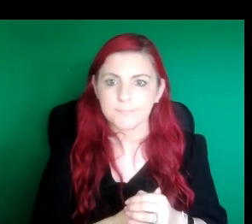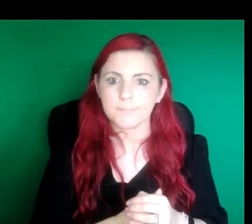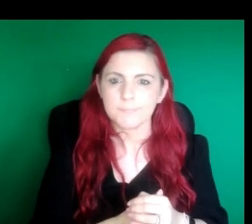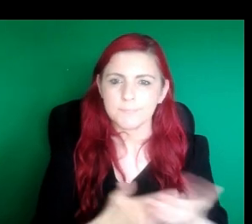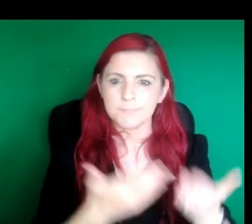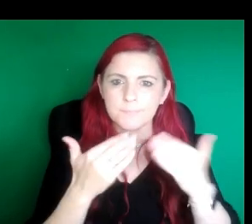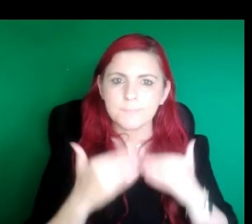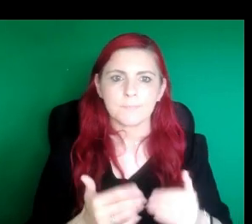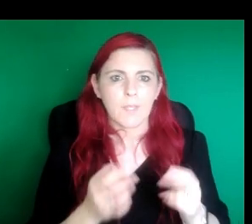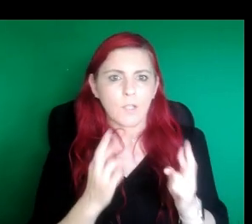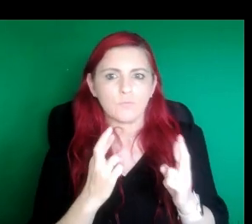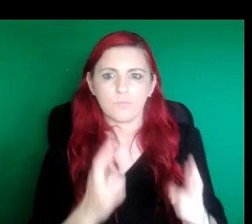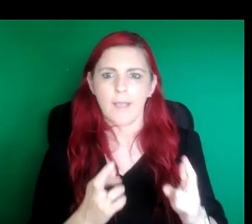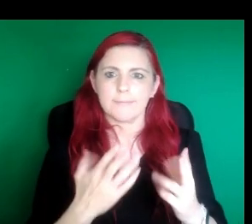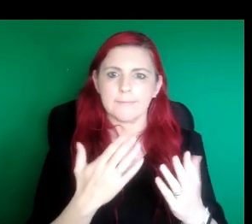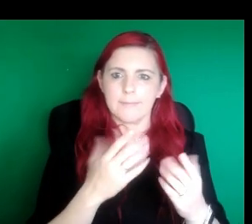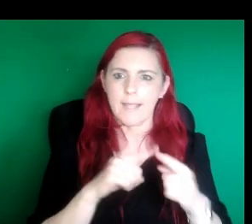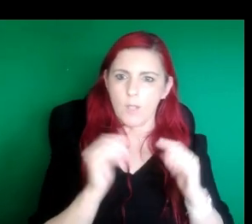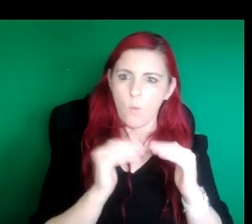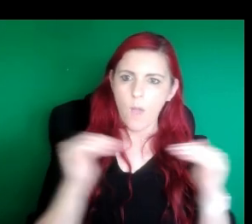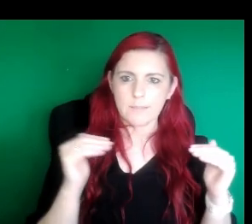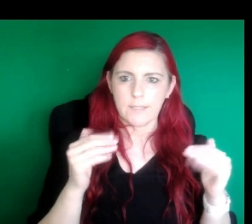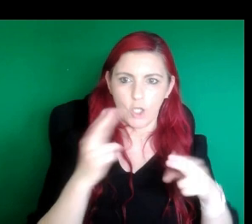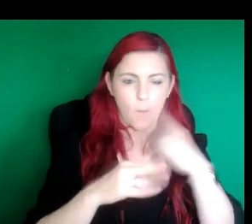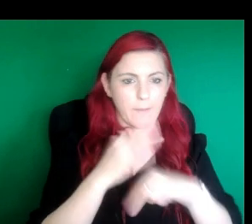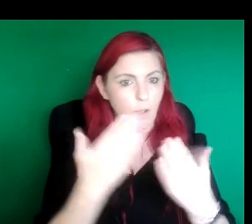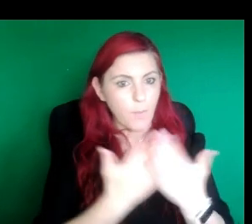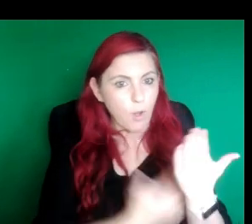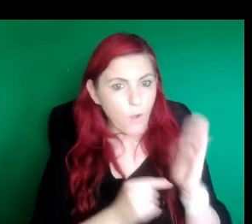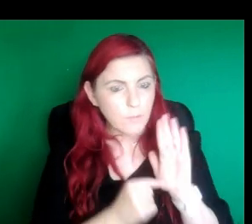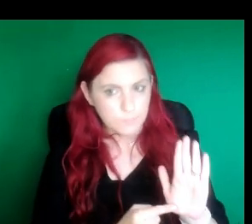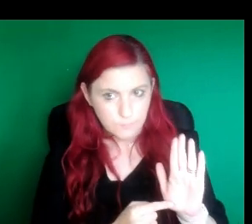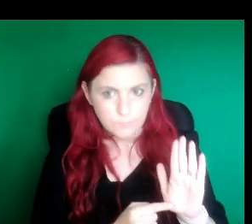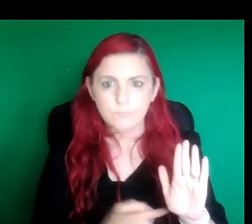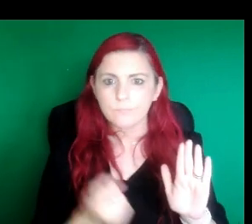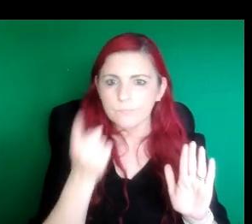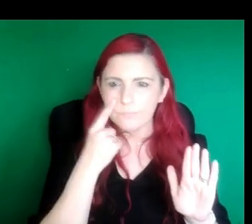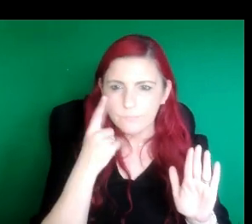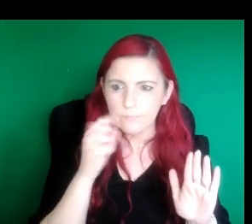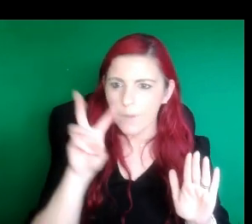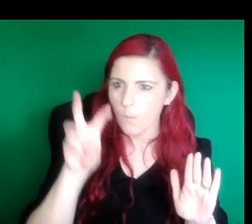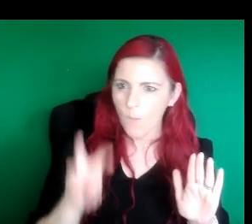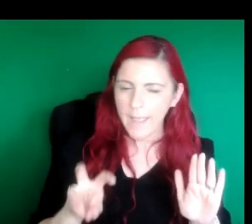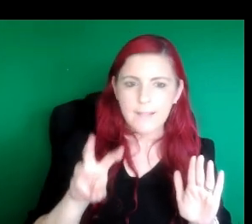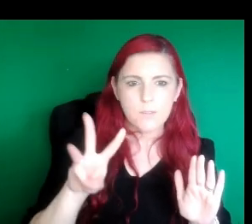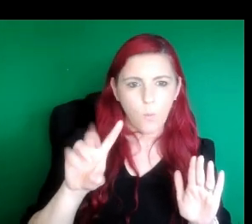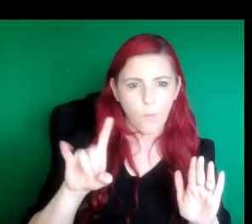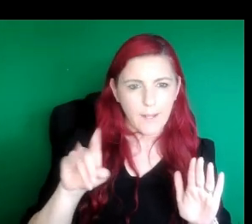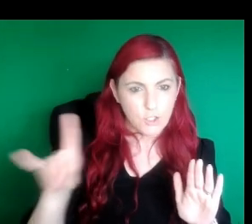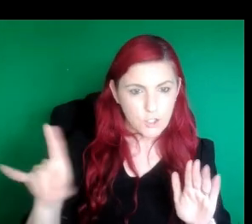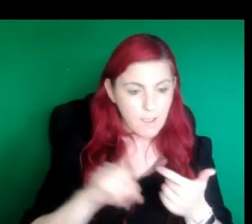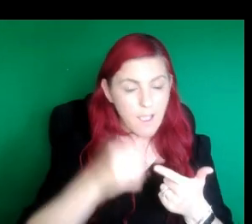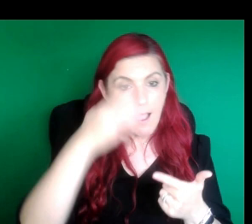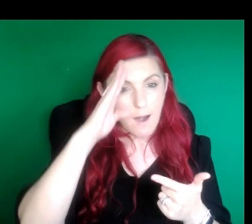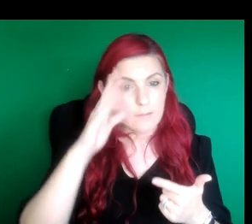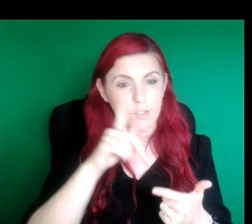So again, rights, participants wanted the same protections as other minority language groups. So we can see Welsh in Wales, We can see Irish in Ireland. We can